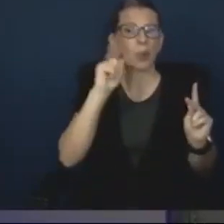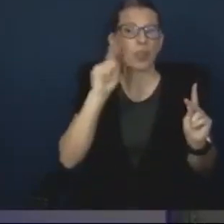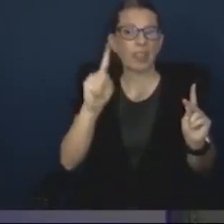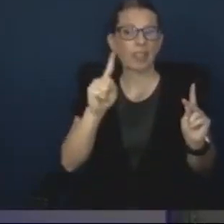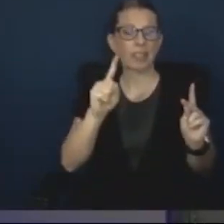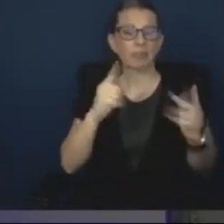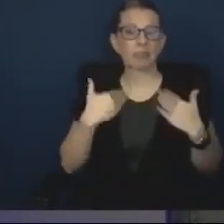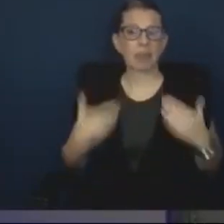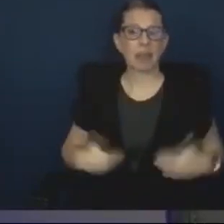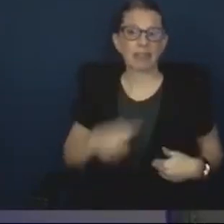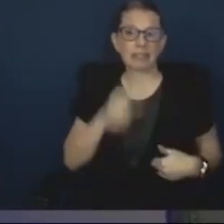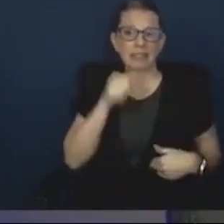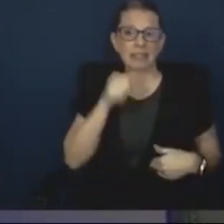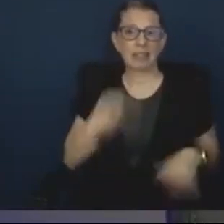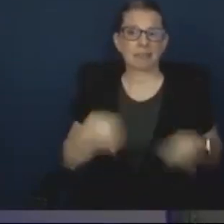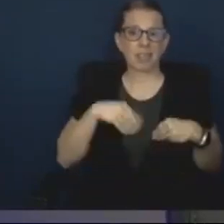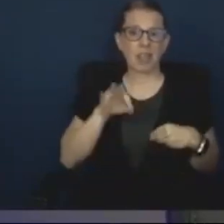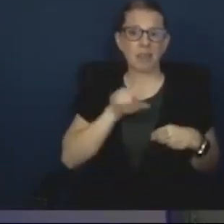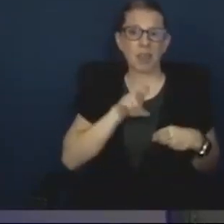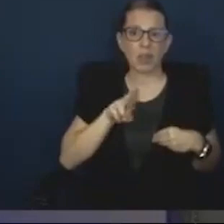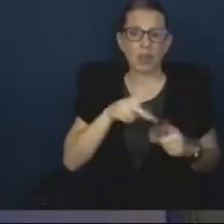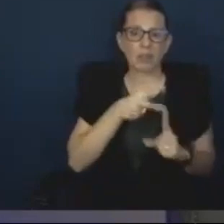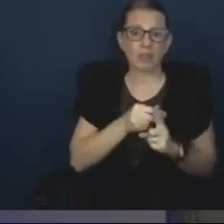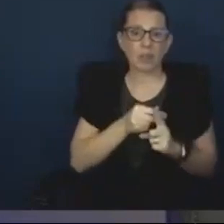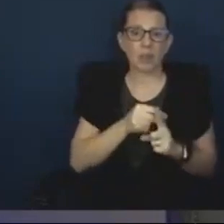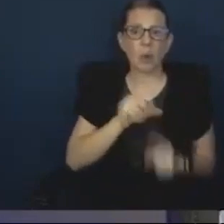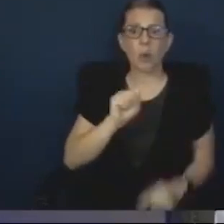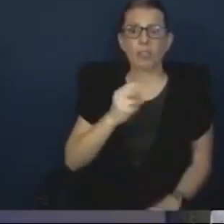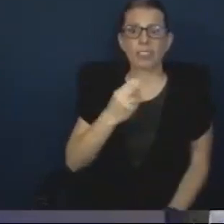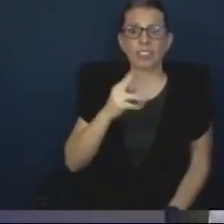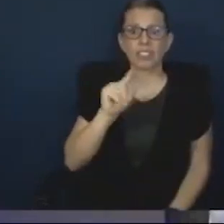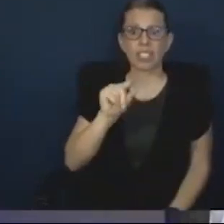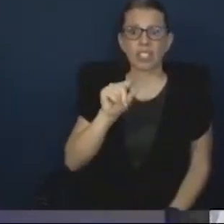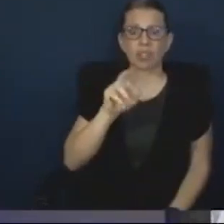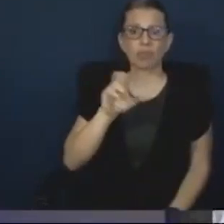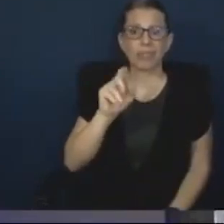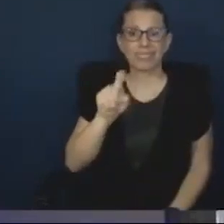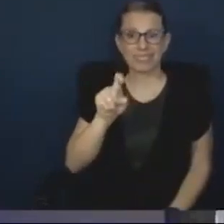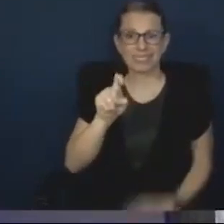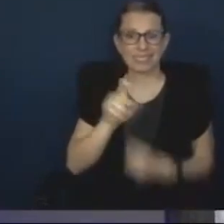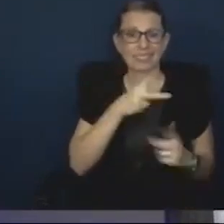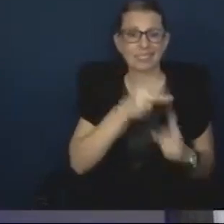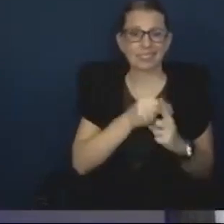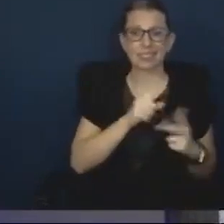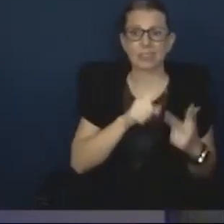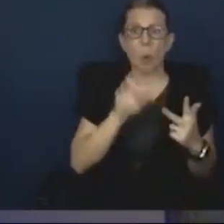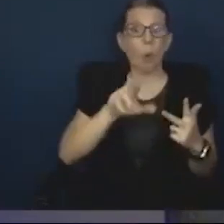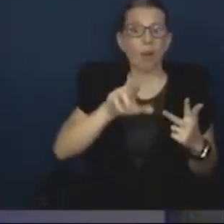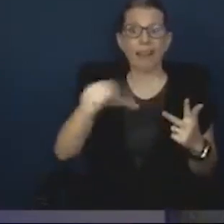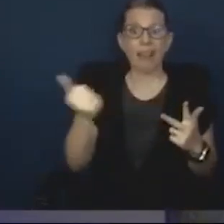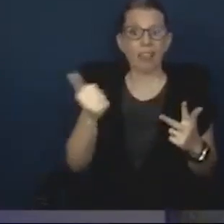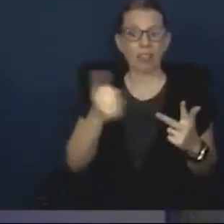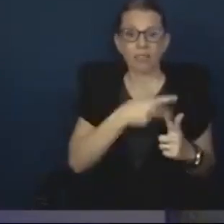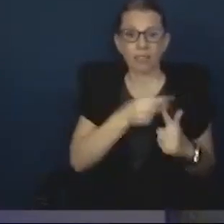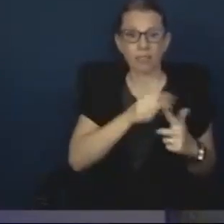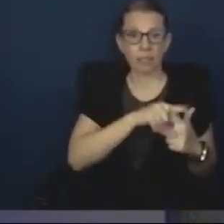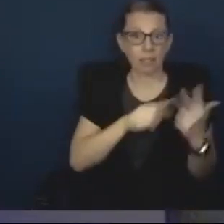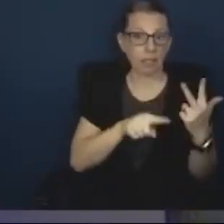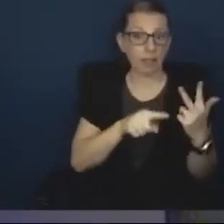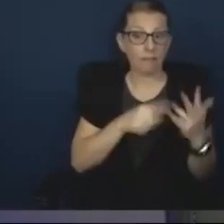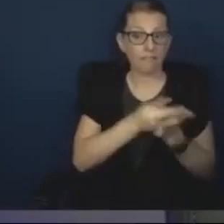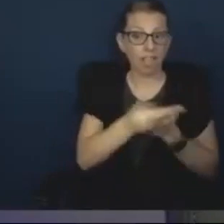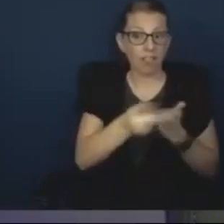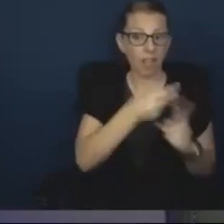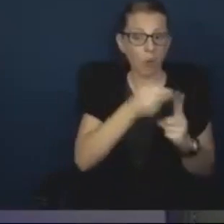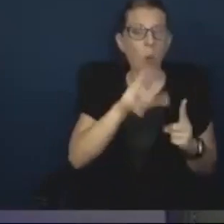influenza vaccine or to the Shingrix vaccine or any other vaccination. So it makes you think, okay, is there a failure of the vaccine, or is it a failure of our body to respond